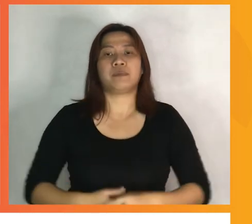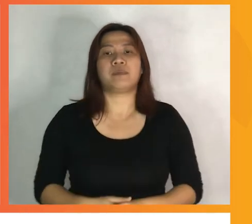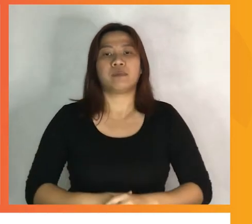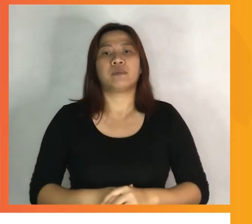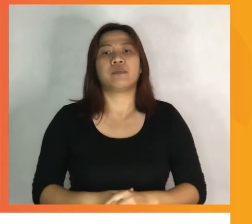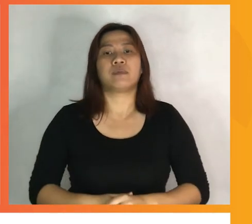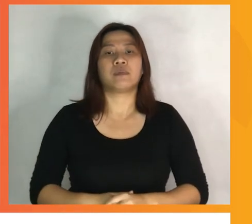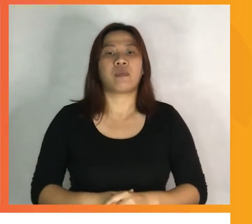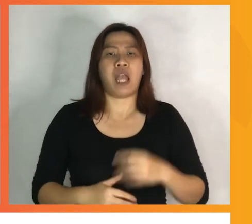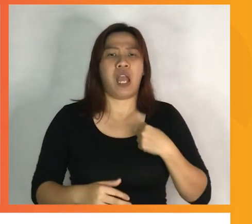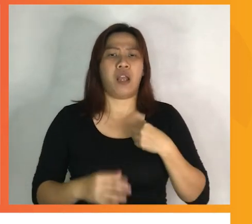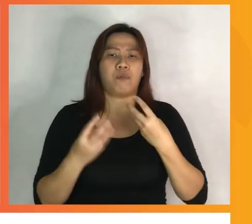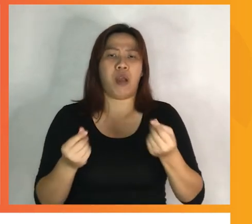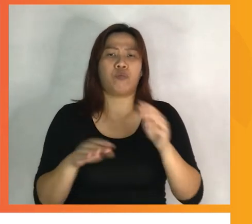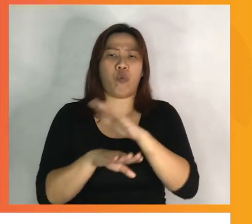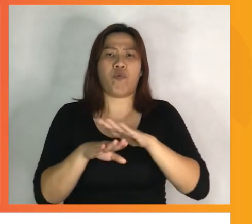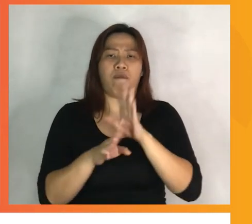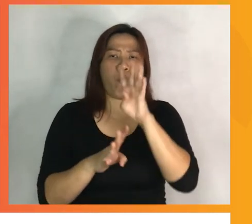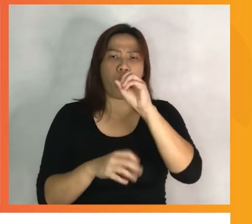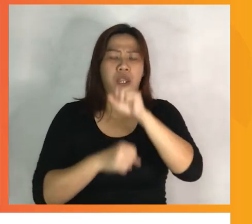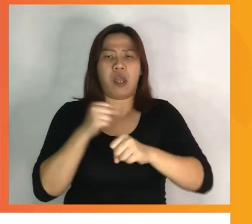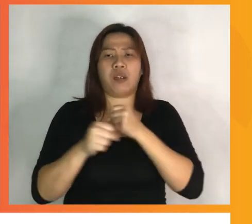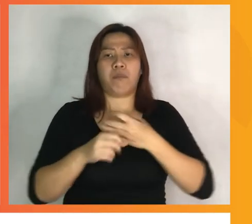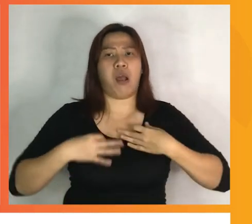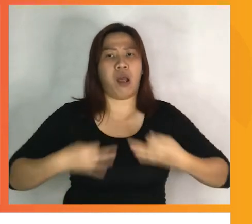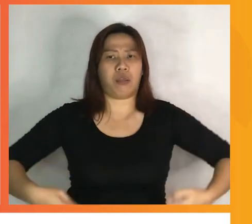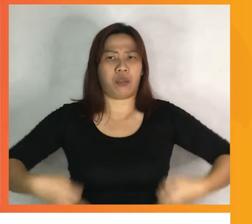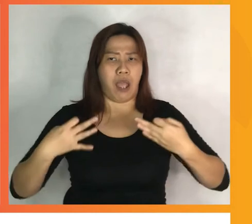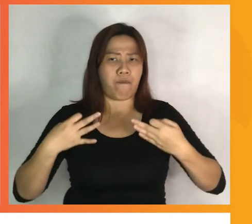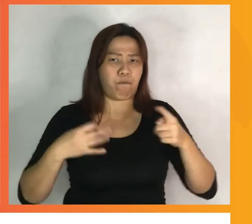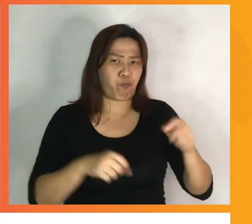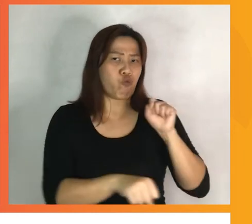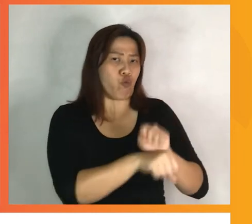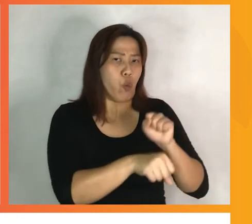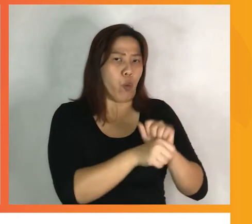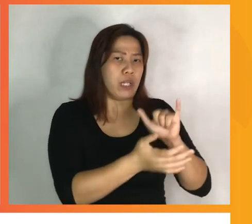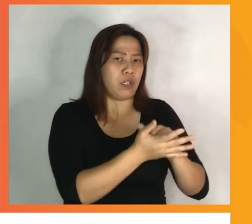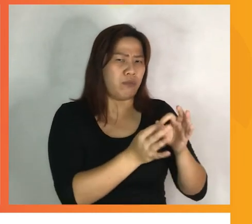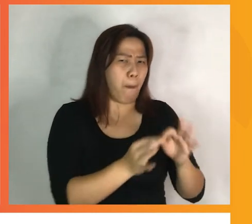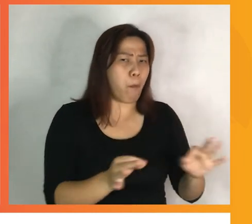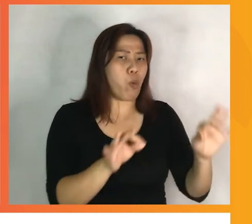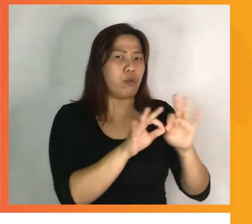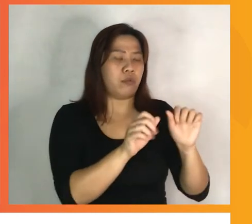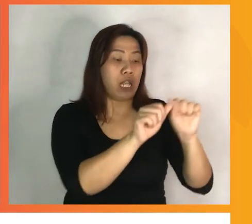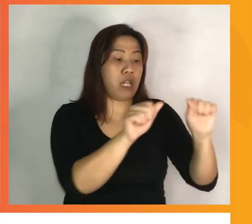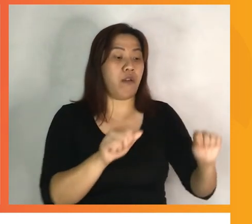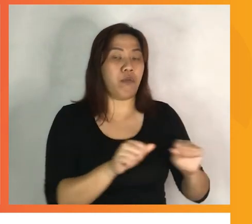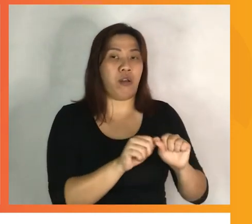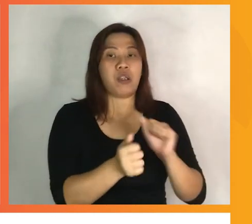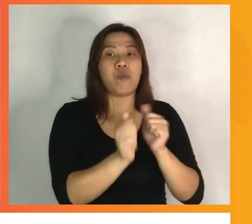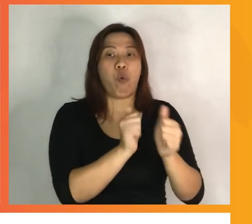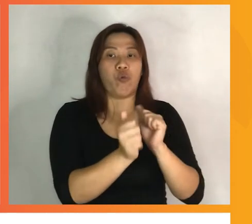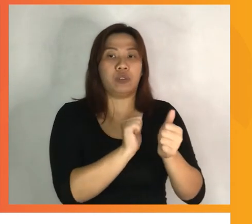conference. I've spent over 40 years of my life working in this important area of